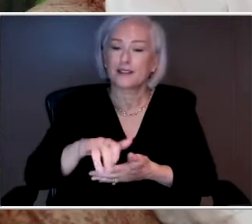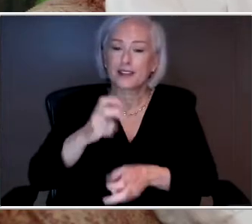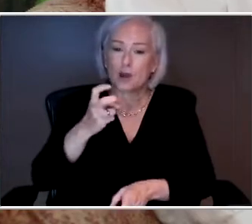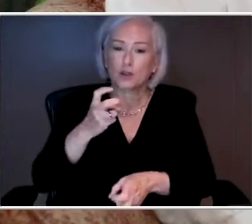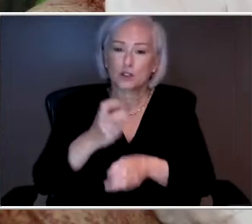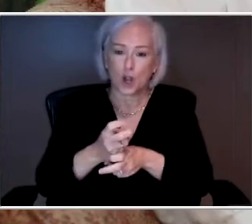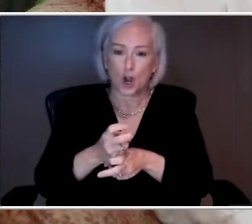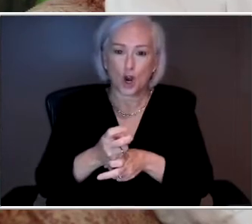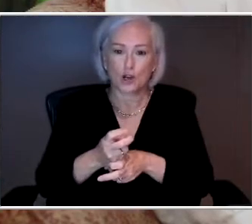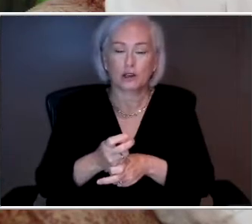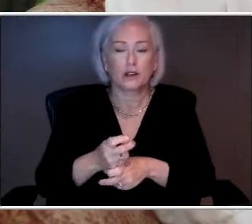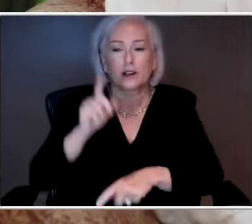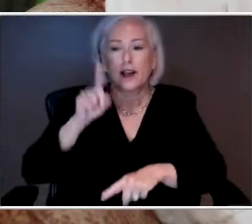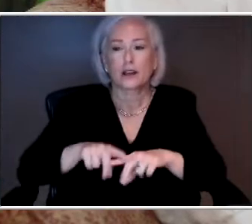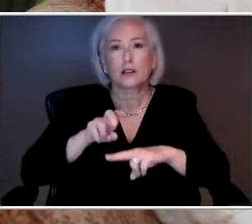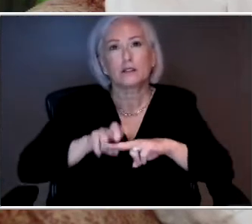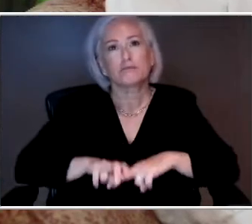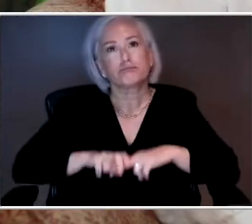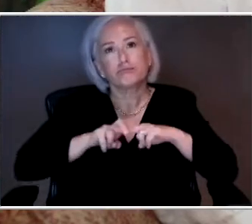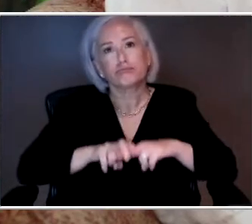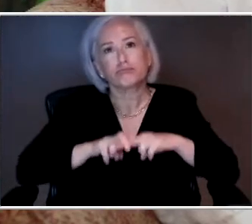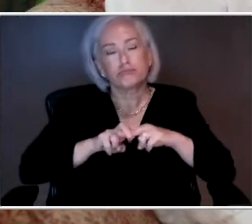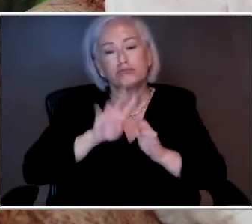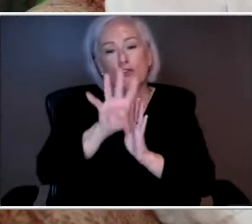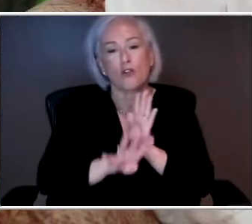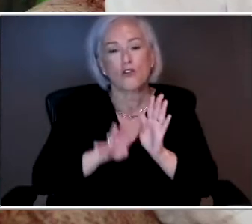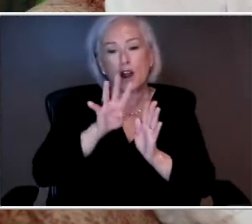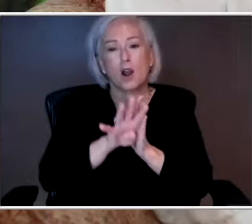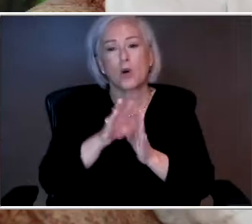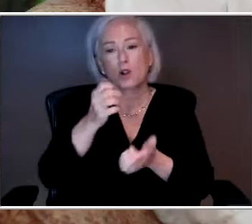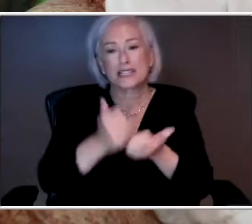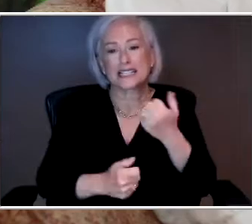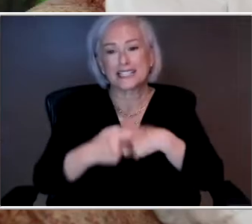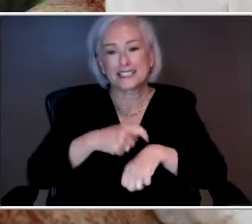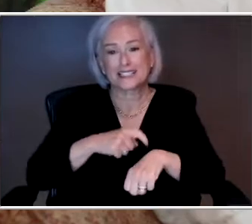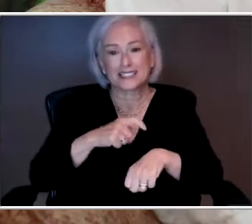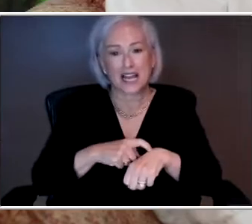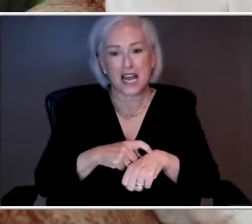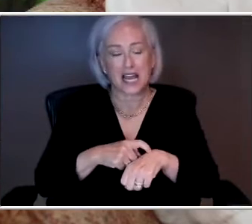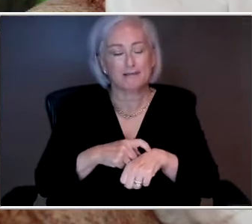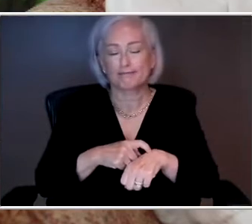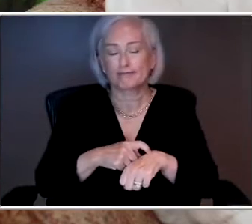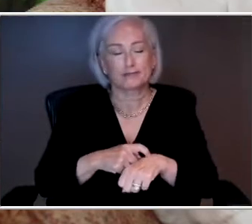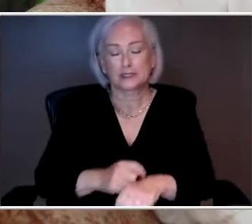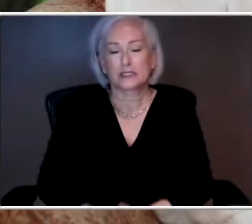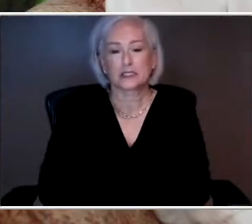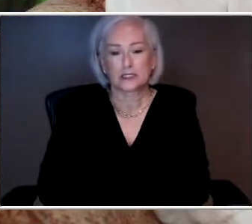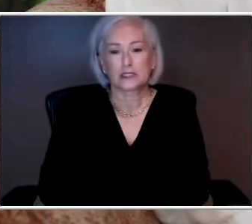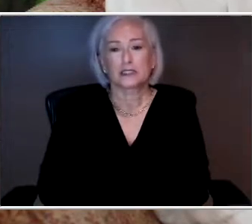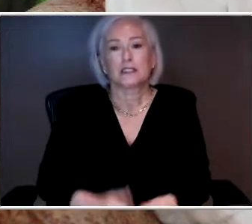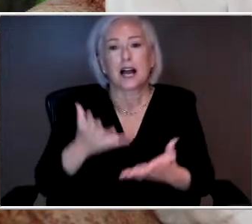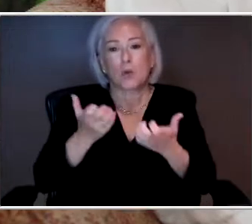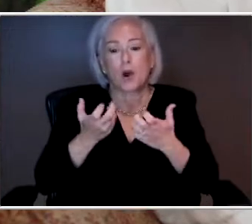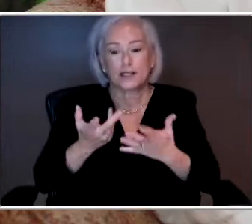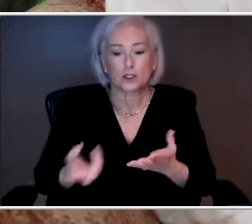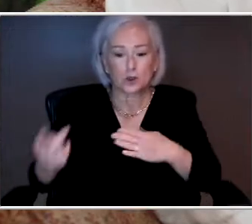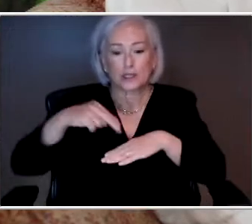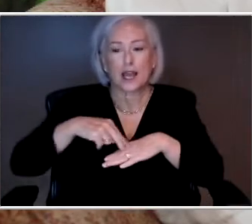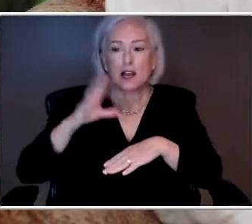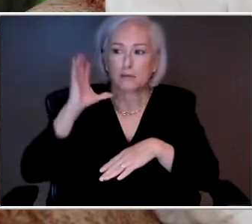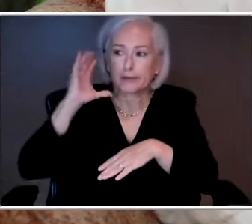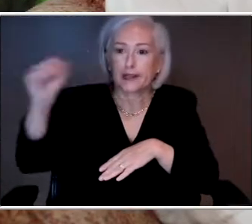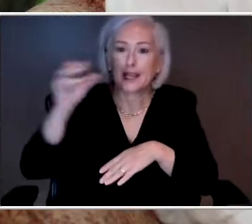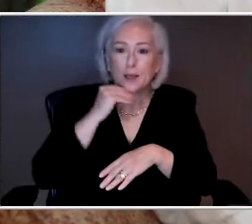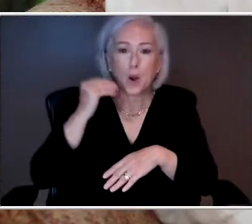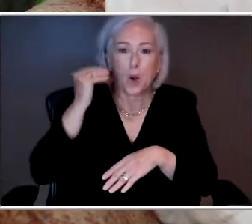that chair for roughly 4 hours at a time. And I was getting up and wanting to go home, and then they give me some kind of